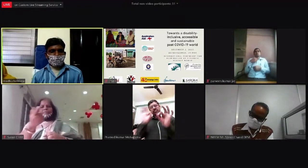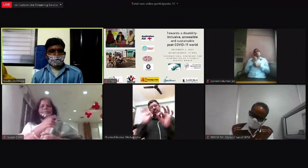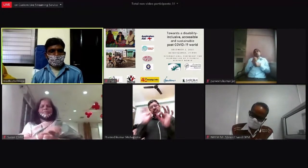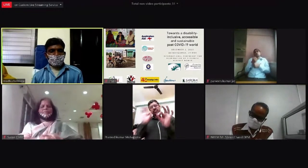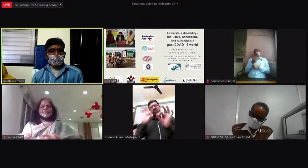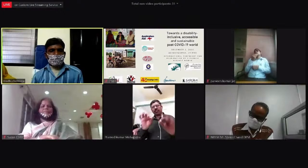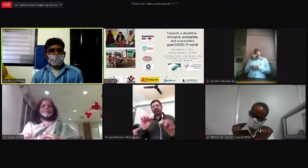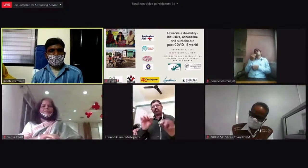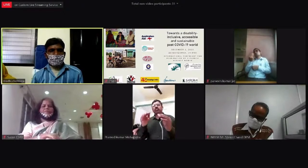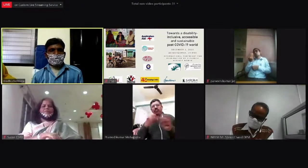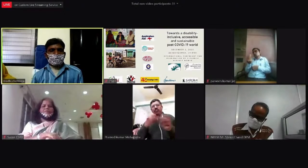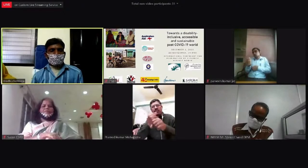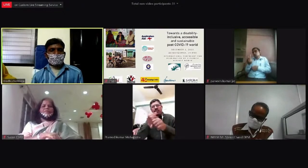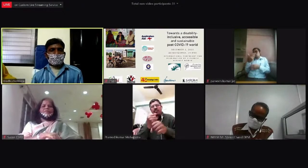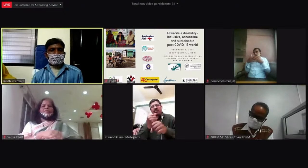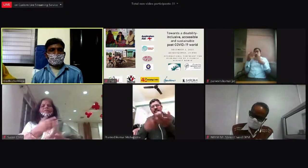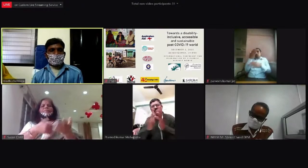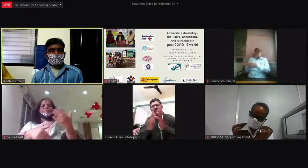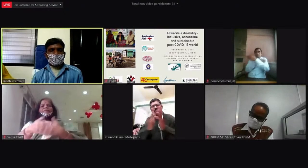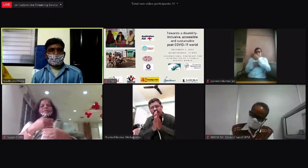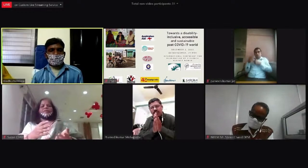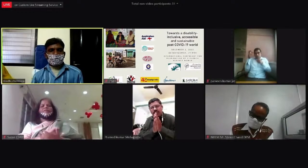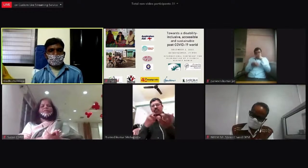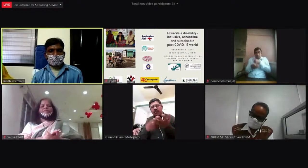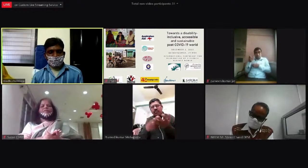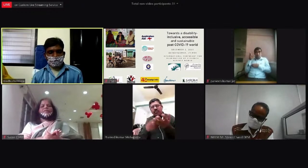can help ex-